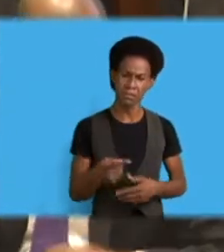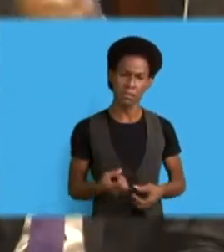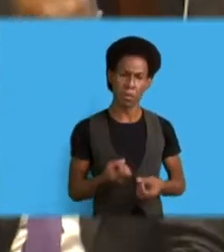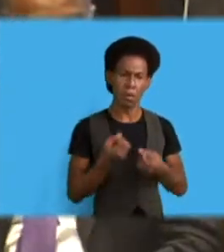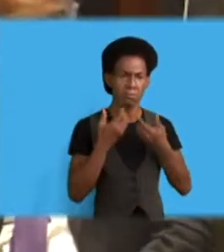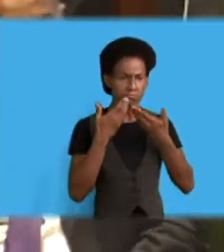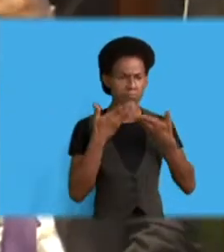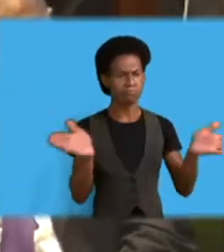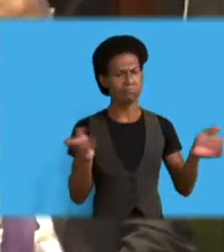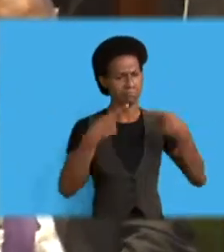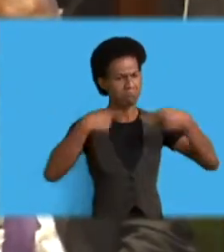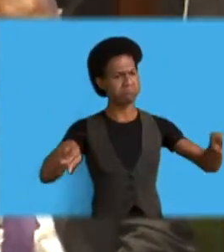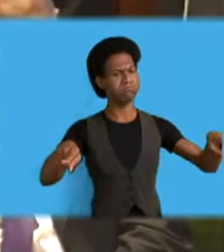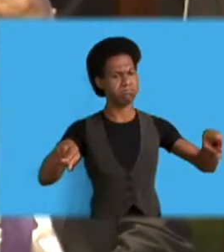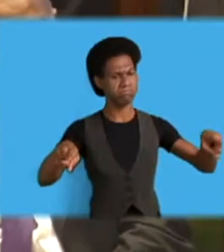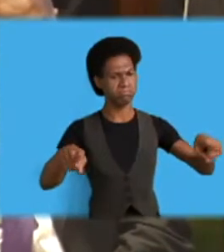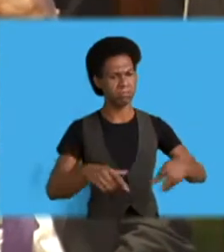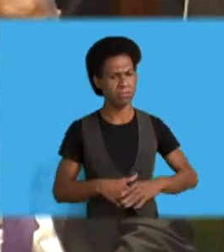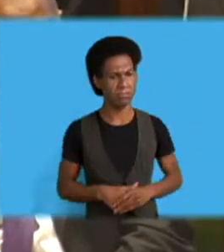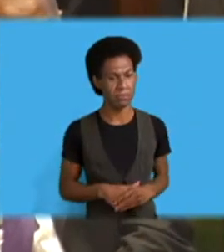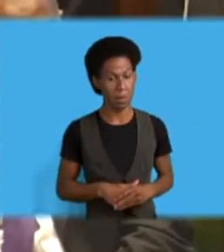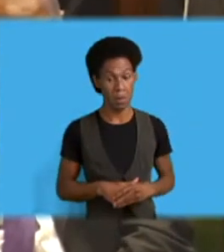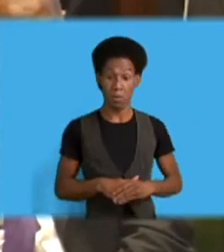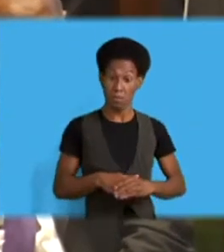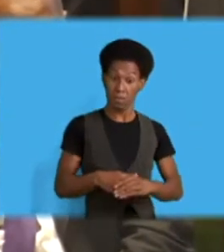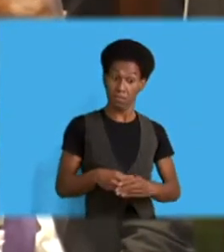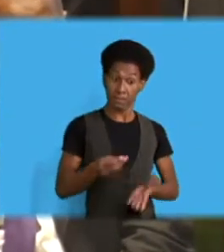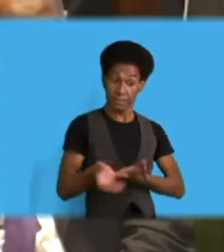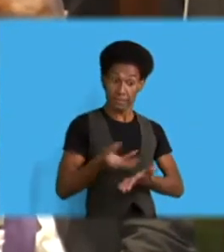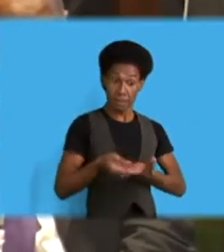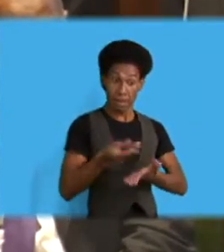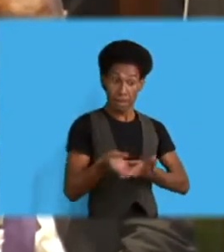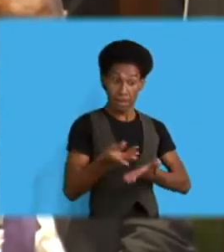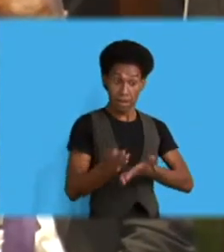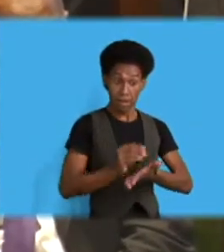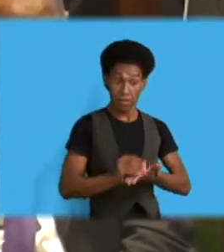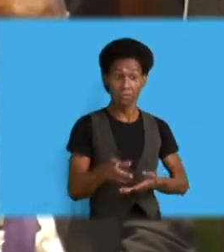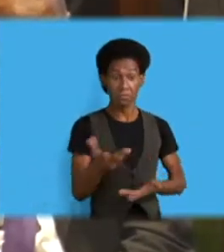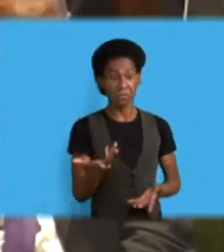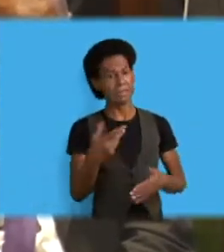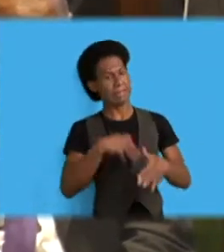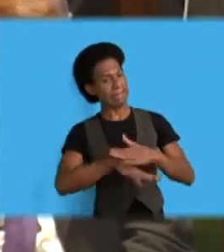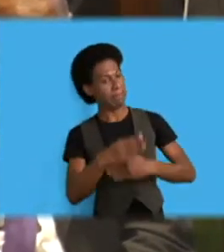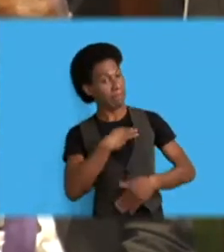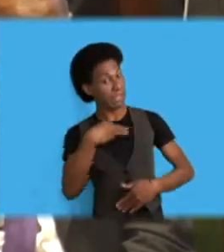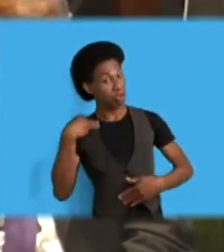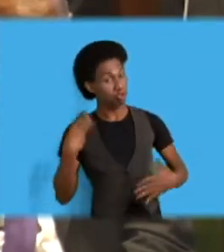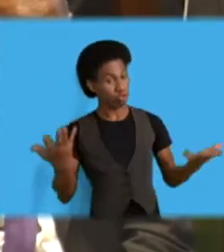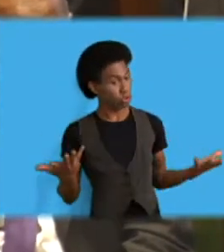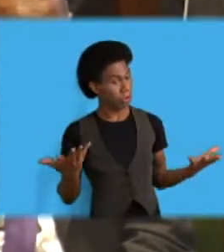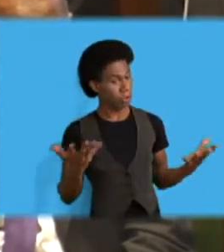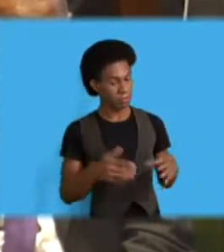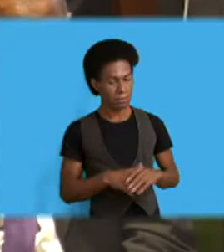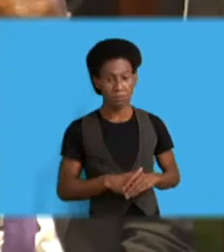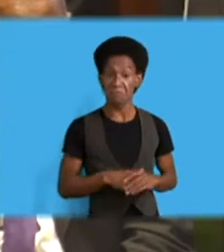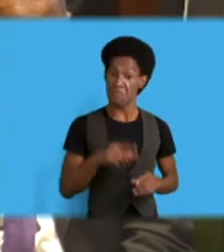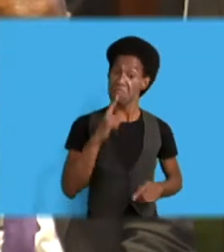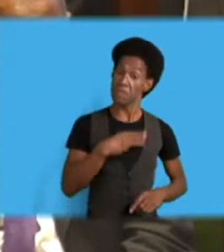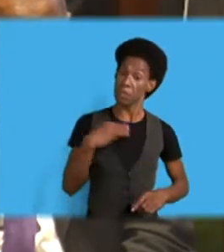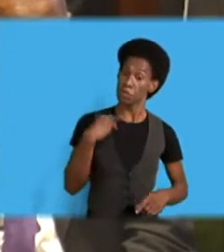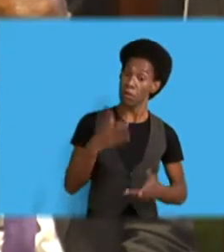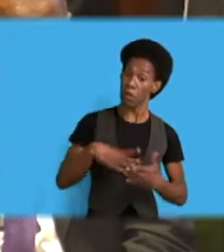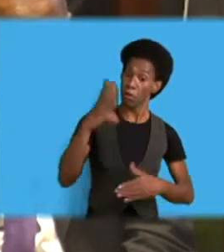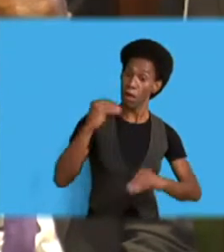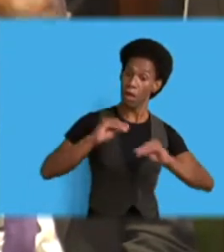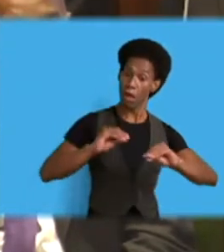unnecessary expenditures incurred by the Ministry of Education, which is an alarming issue needing urgent attention. How can the Ministry police